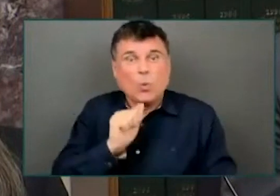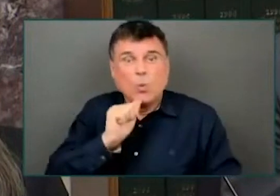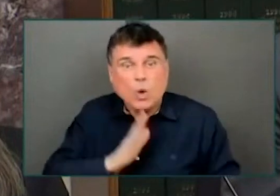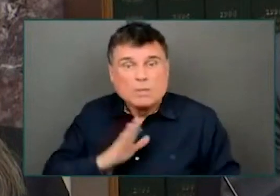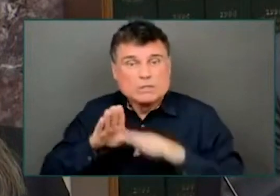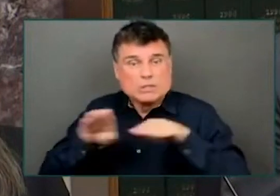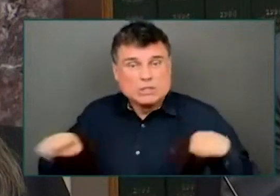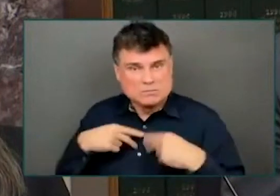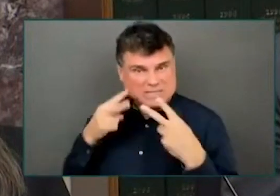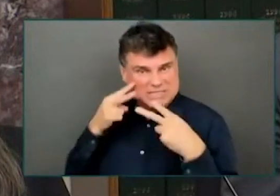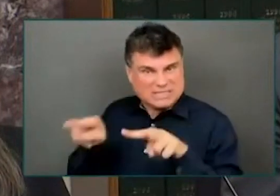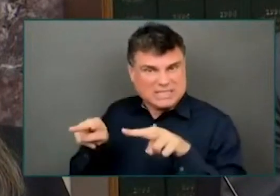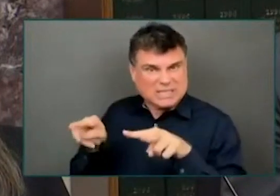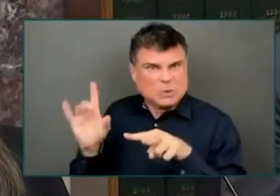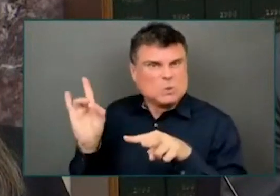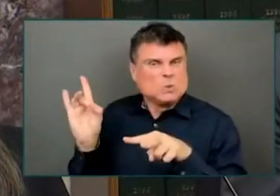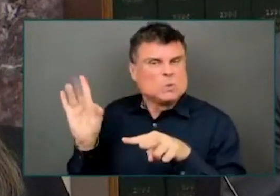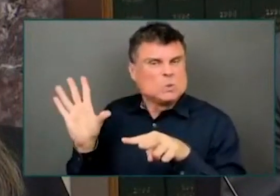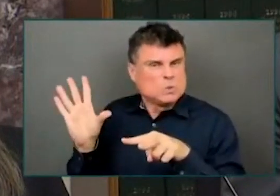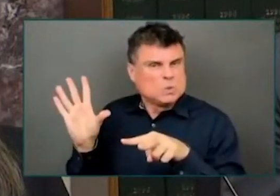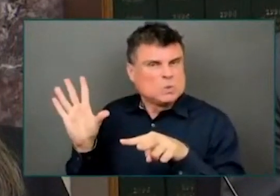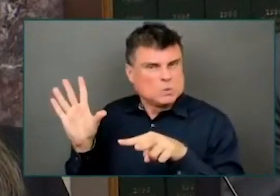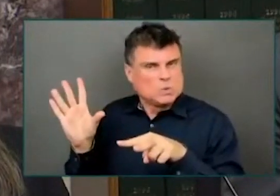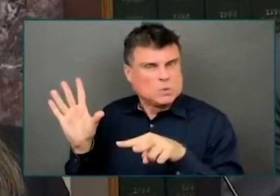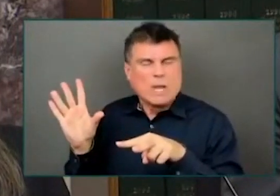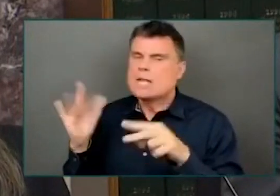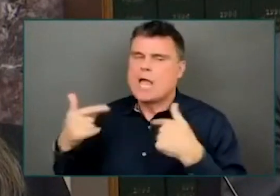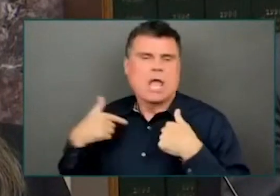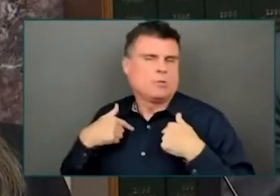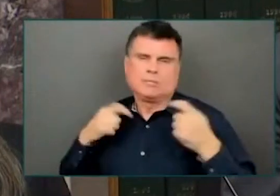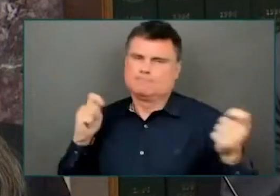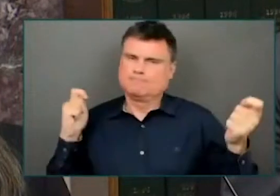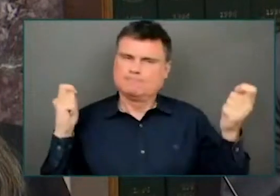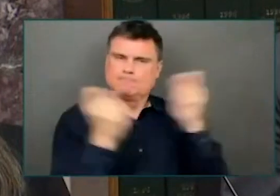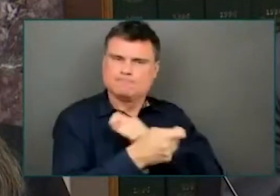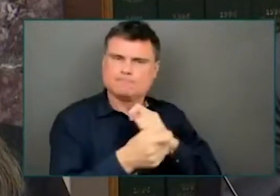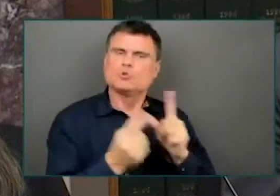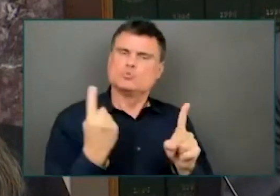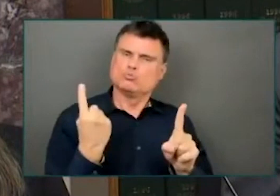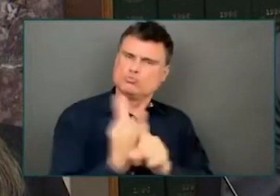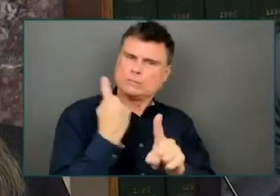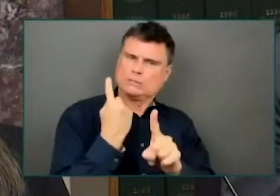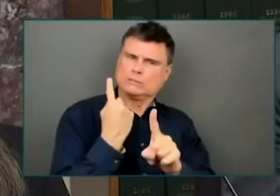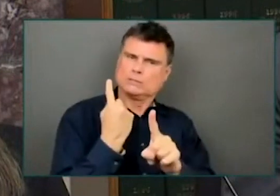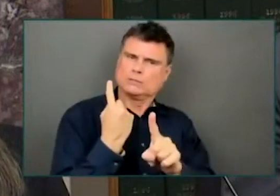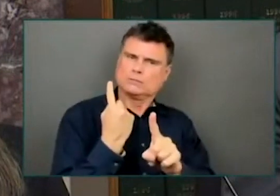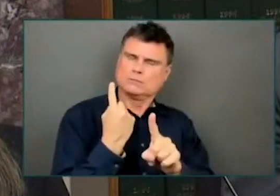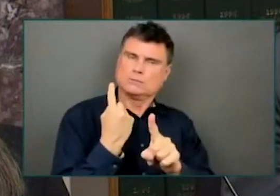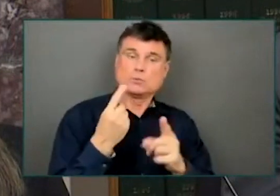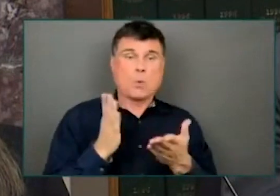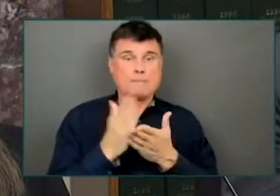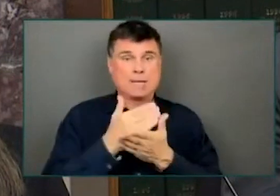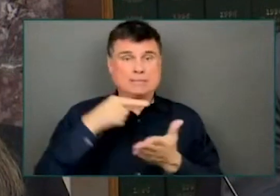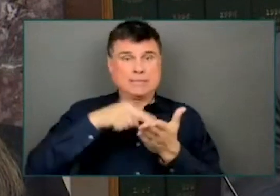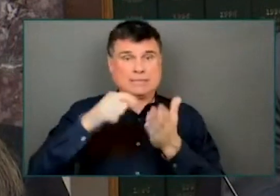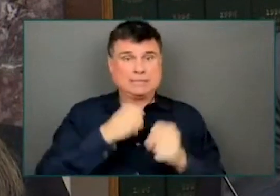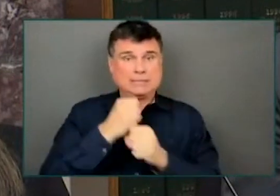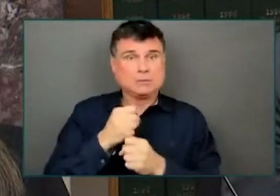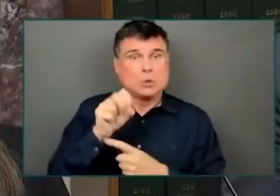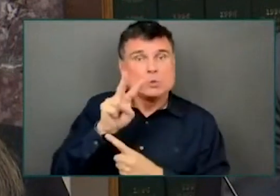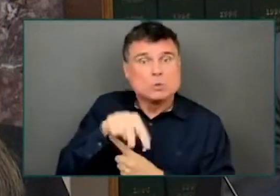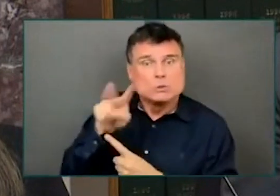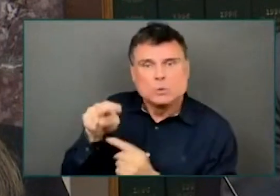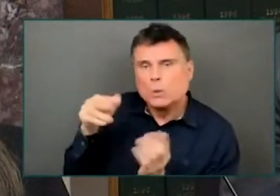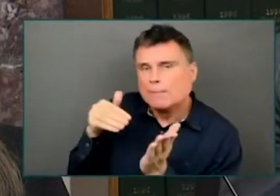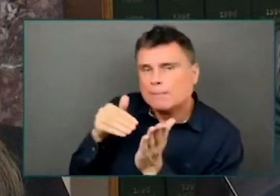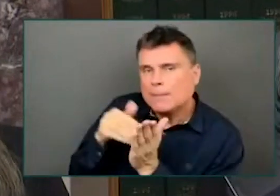Mr. Speaker, we are making it right. Budget 2022 delivers $22 million to support survivors and restore stable funding for 50 sexual